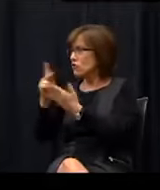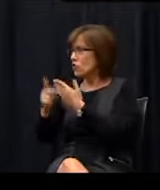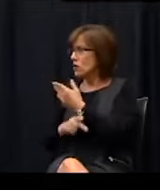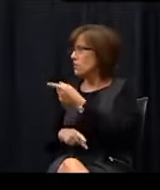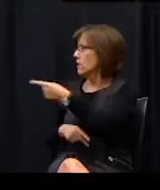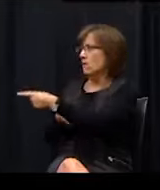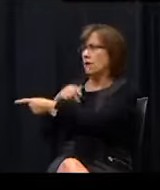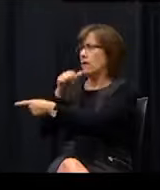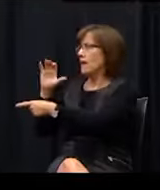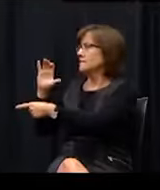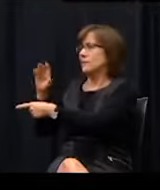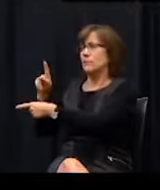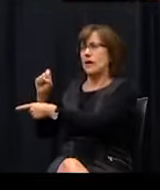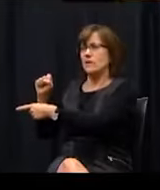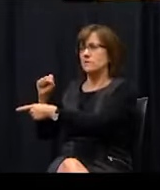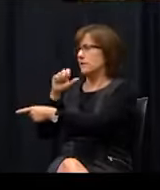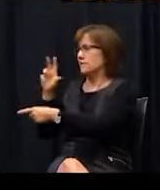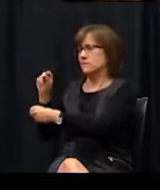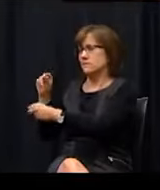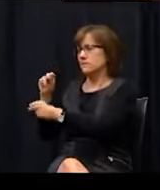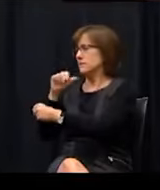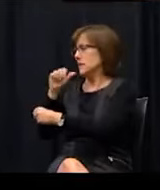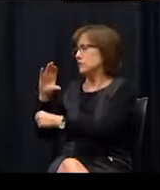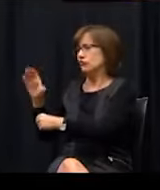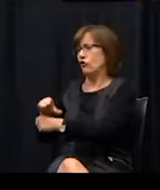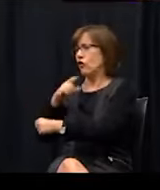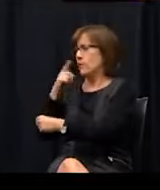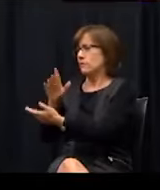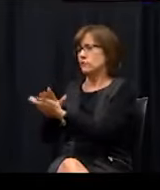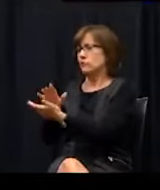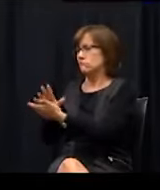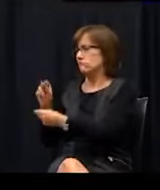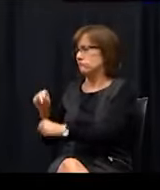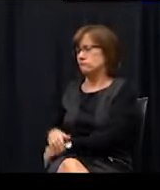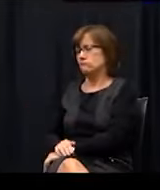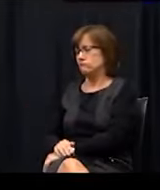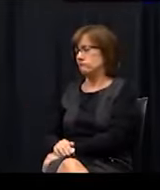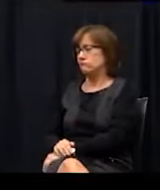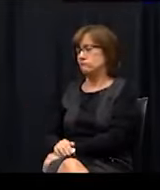in CPS. Not in CPS. But everywhere else probably. Yeah.